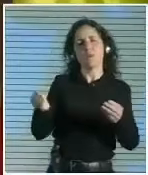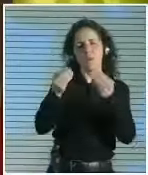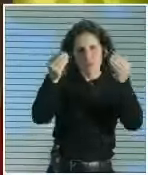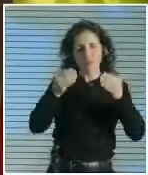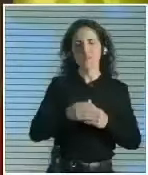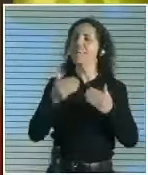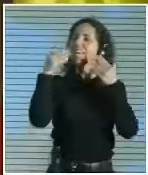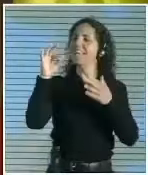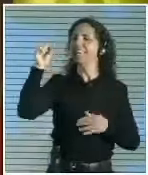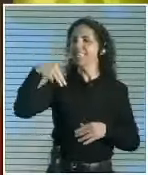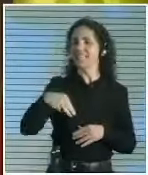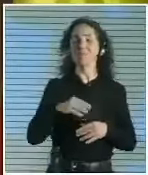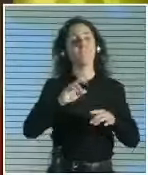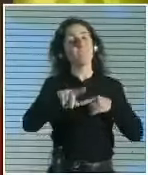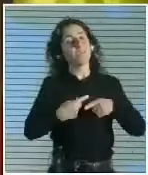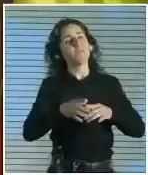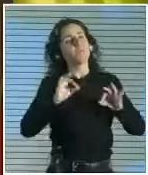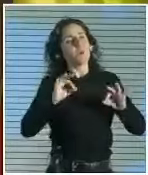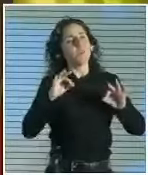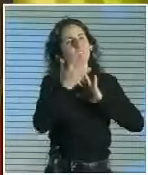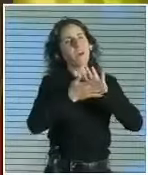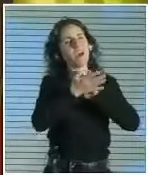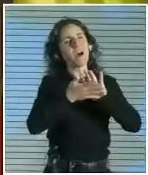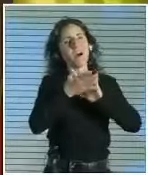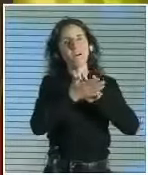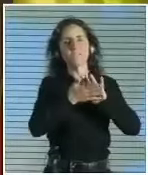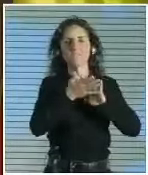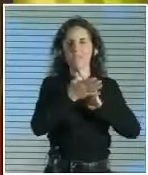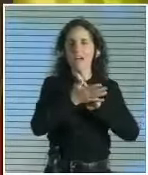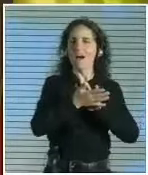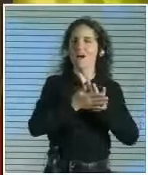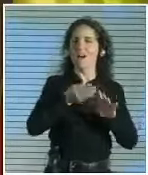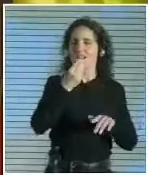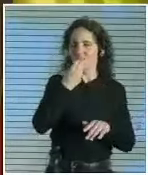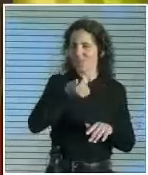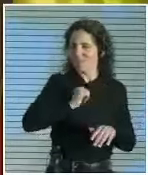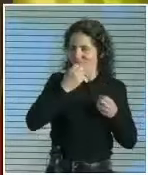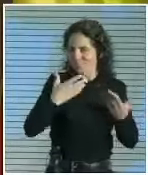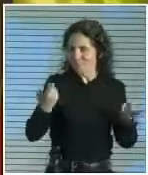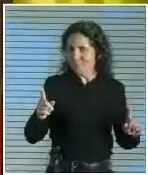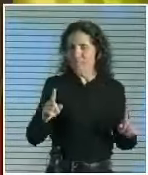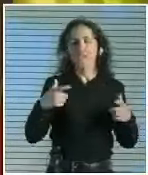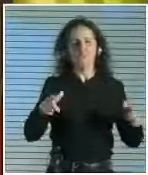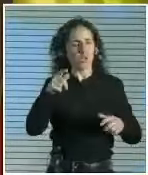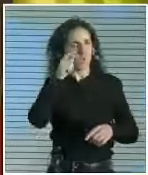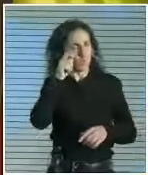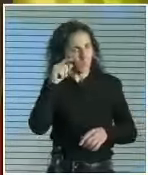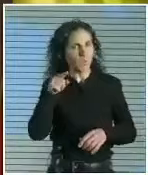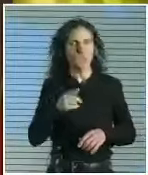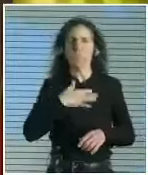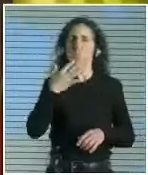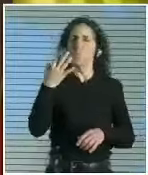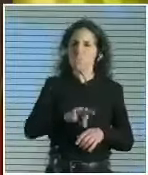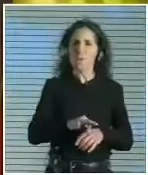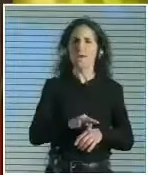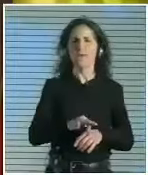waste, the tourism sector has the possibility to actually contribute to a more sustainable global food system. It is through better consumption of